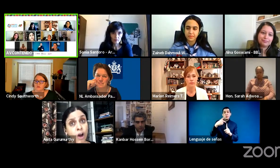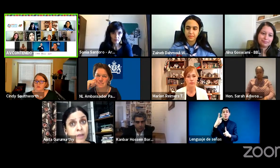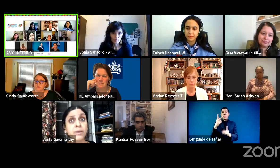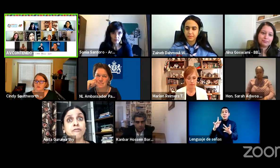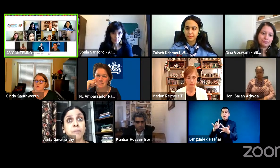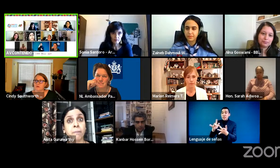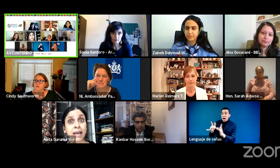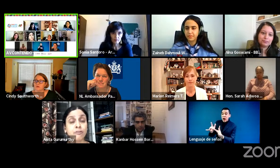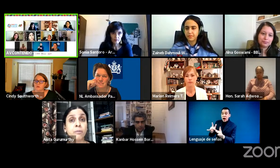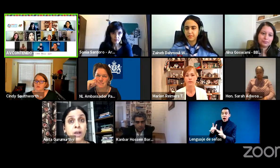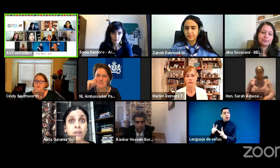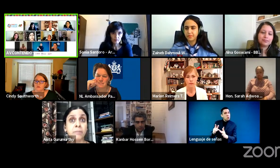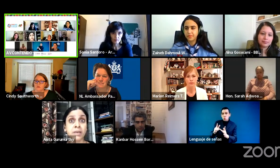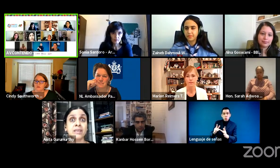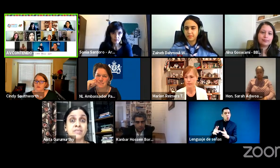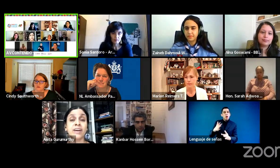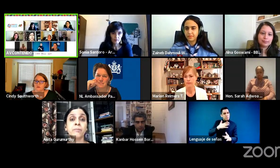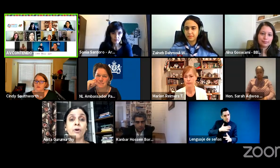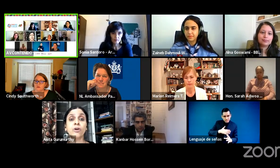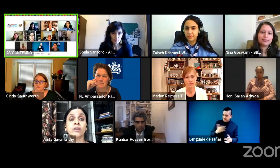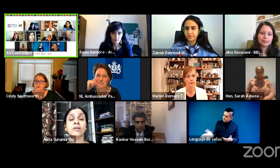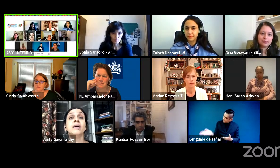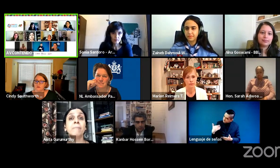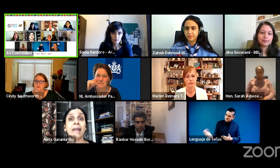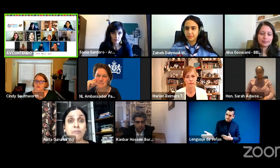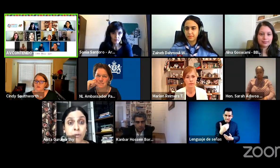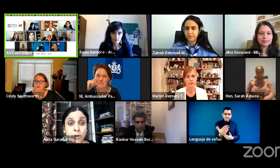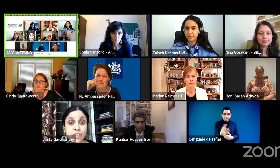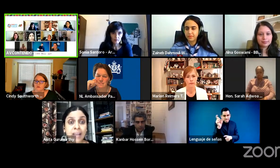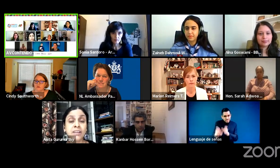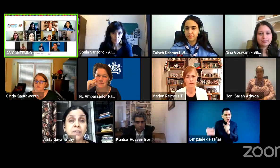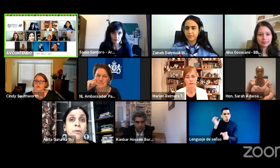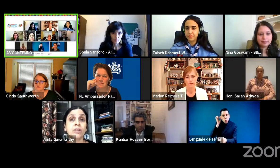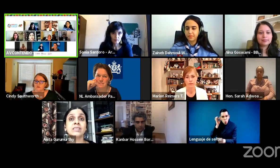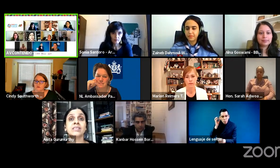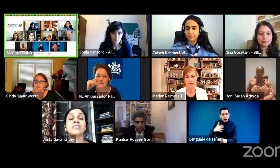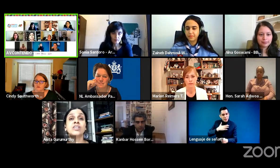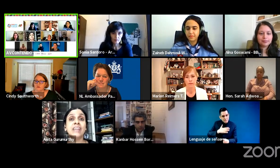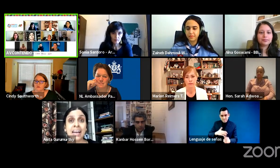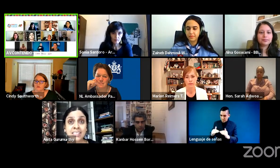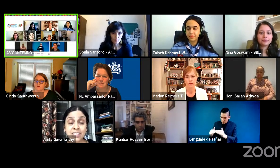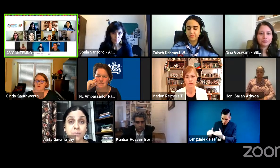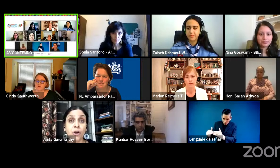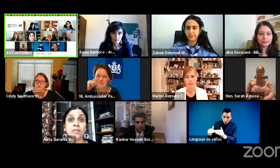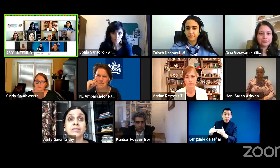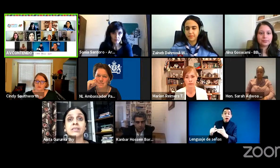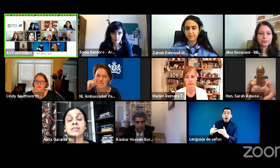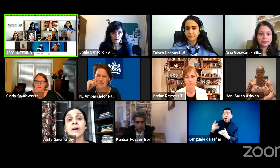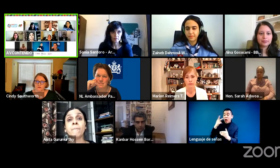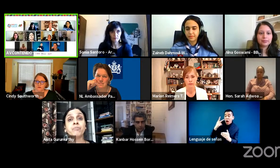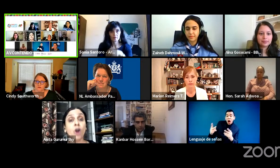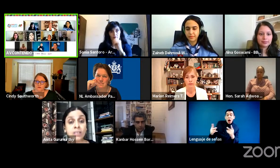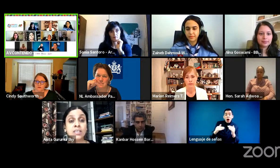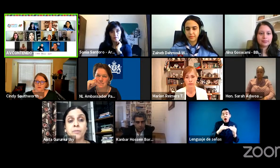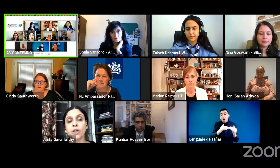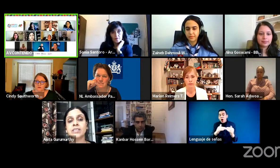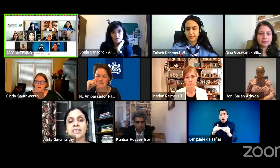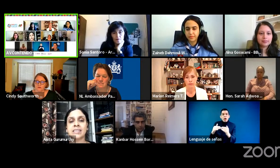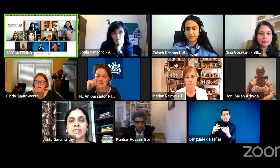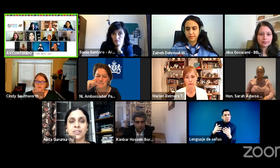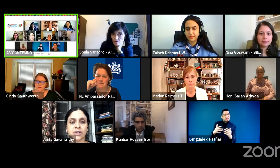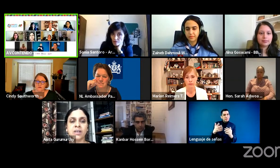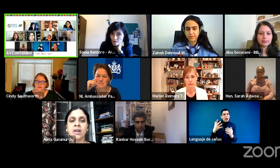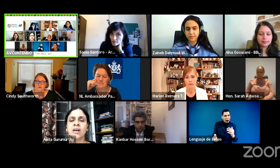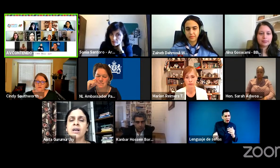political economy of the platform economy is very important. Platform neutrality policies, gender access policies, content